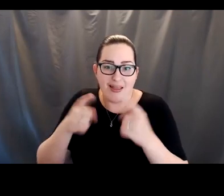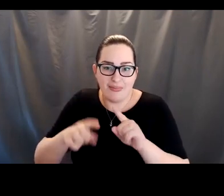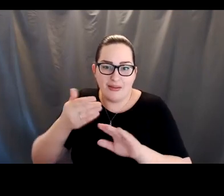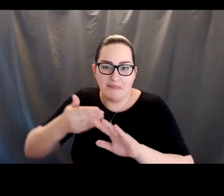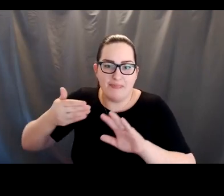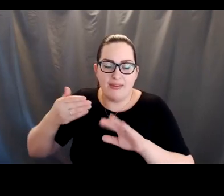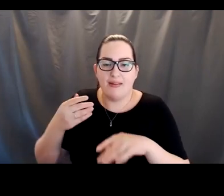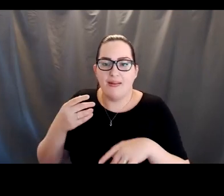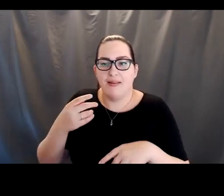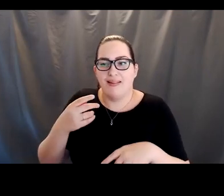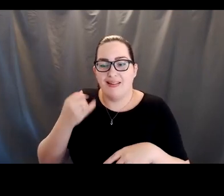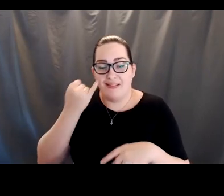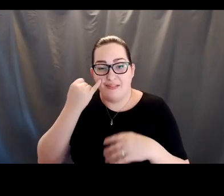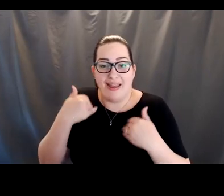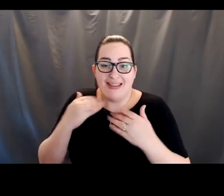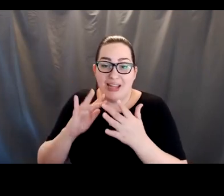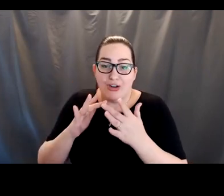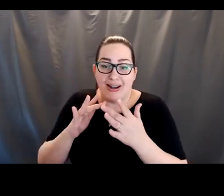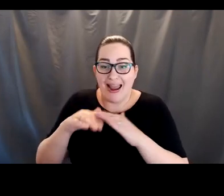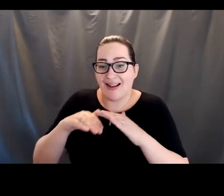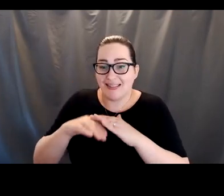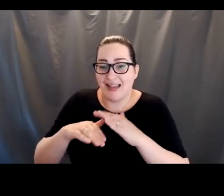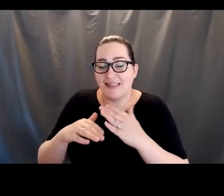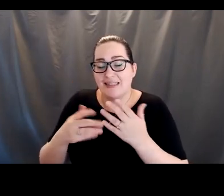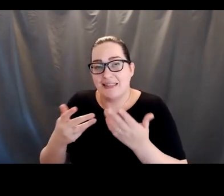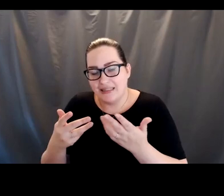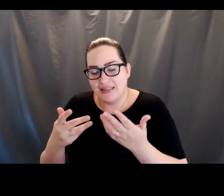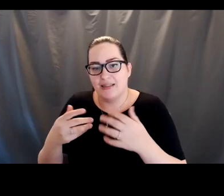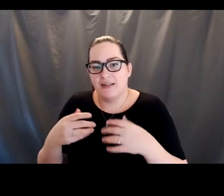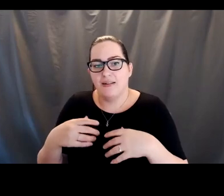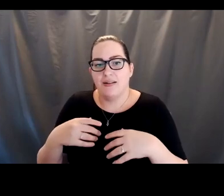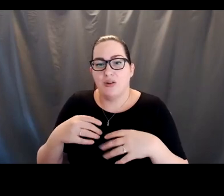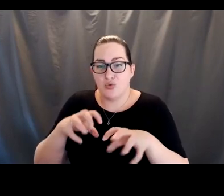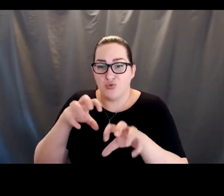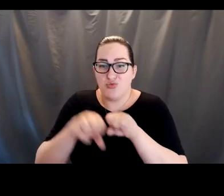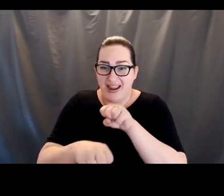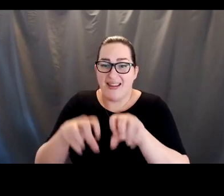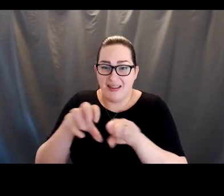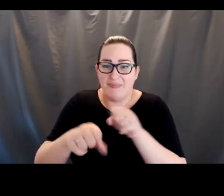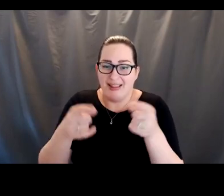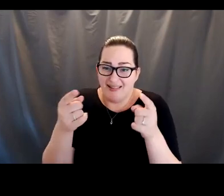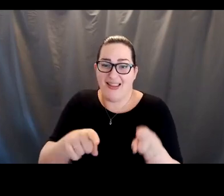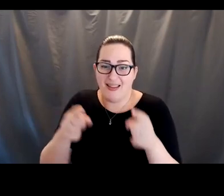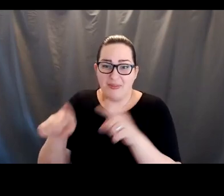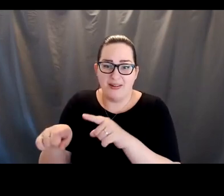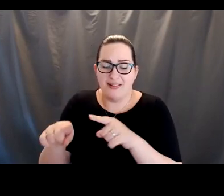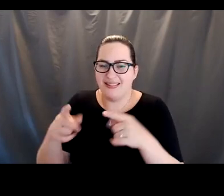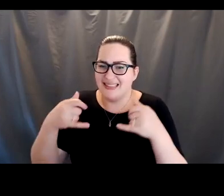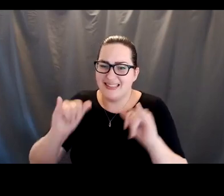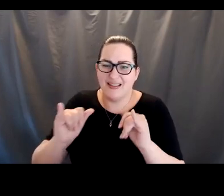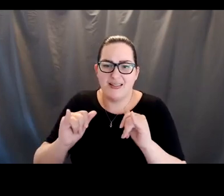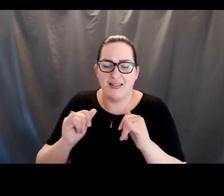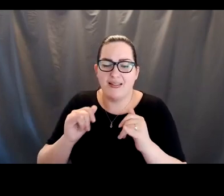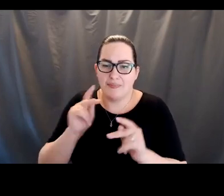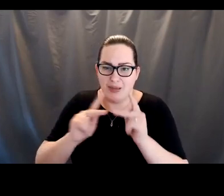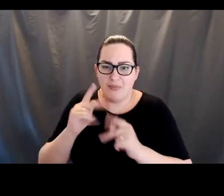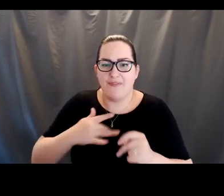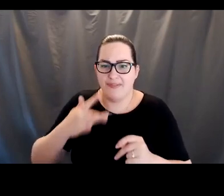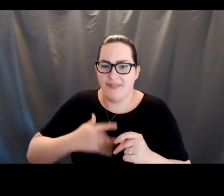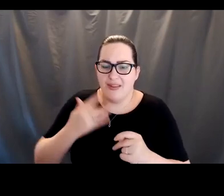one thing. Second thing is, being raped in most parts of the world is still a shameful subject. Often husbands leave